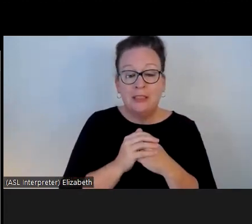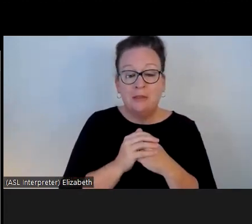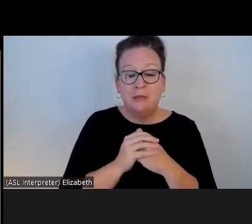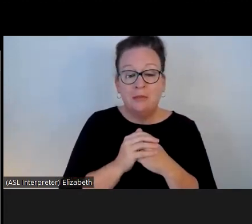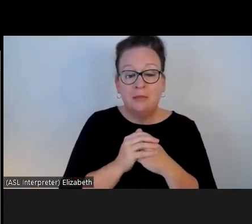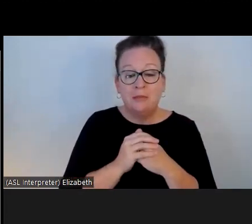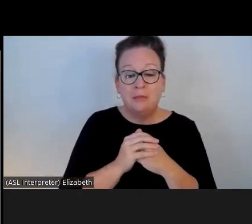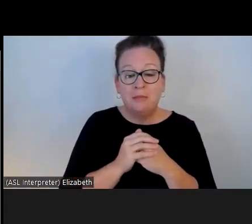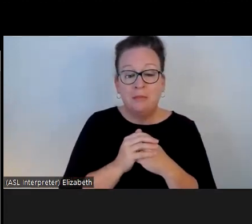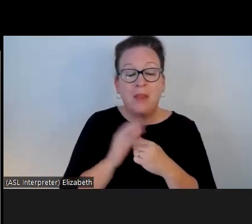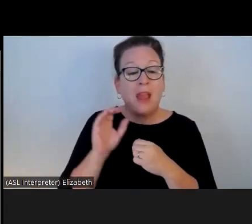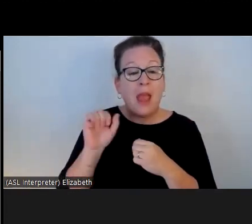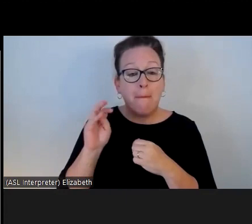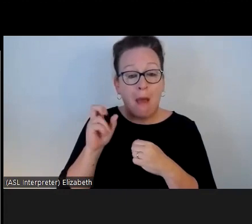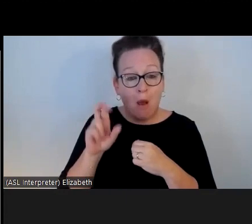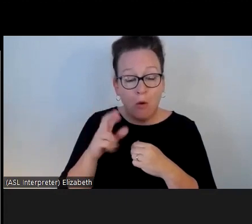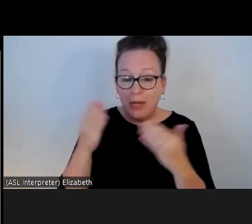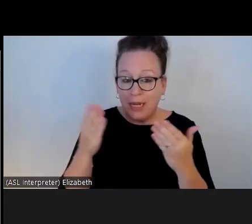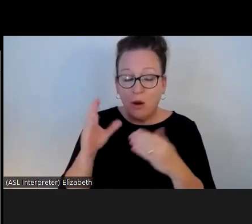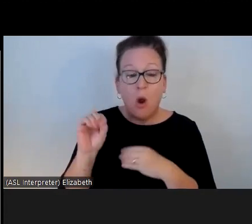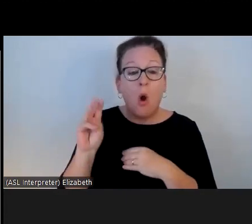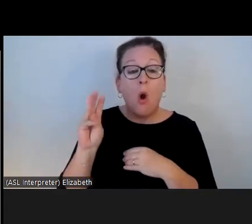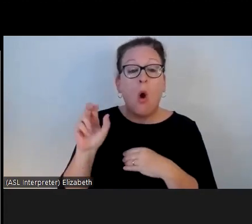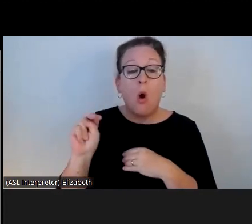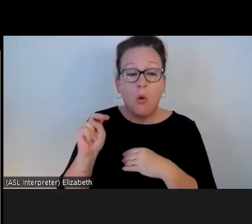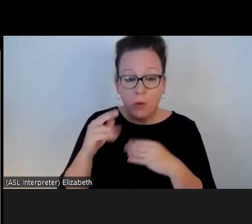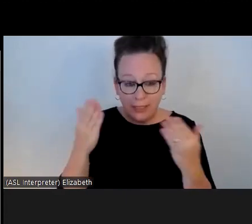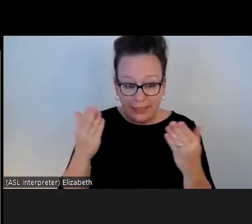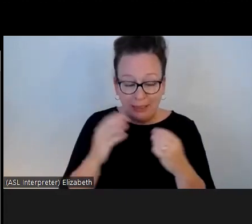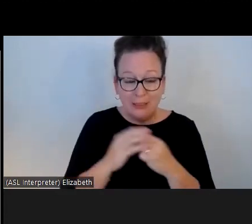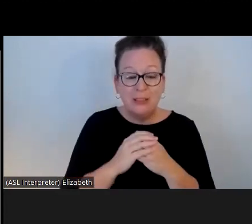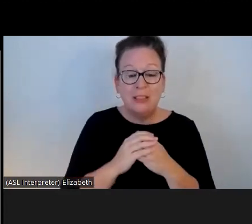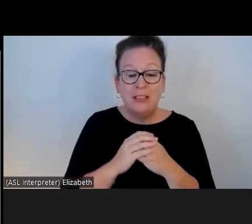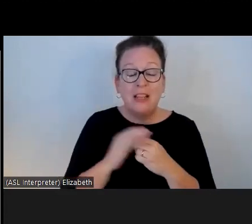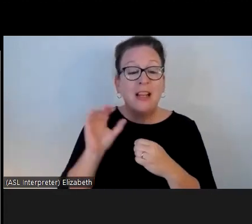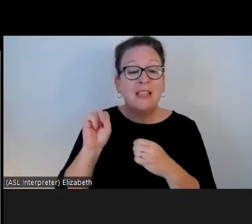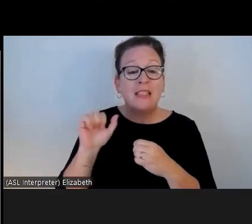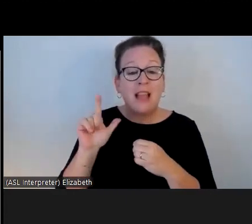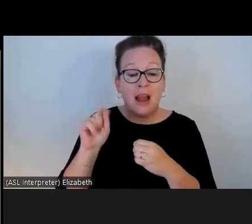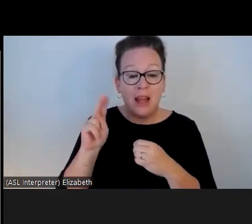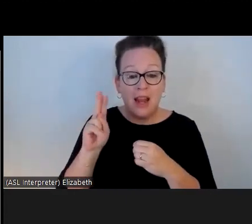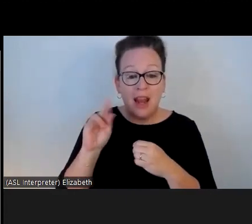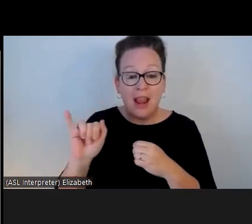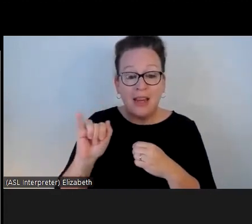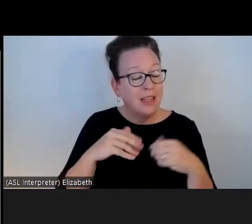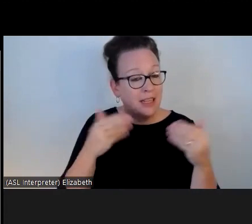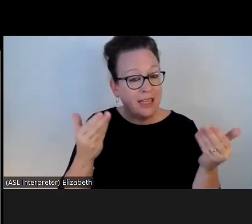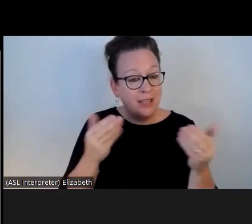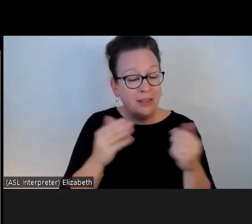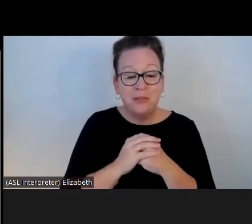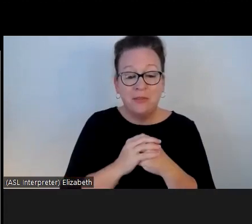Maria Ellen Power here. Sophia Owen. Jen Salonetti. Here.